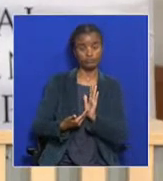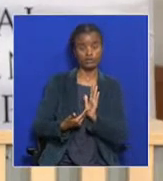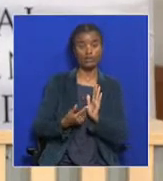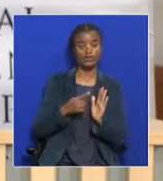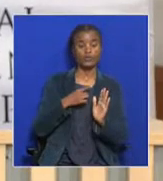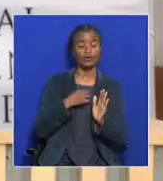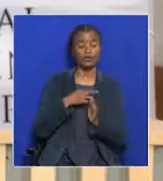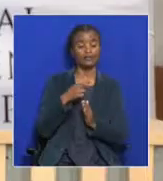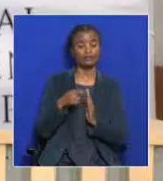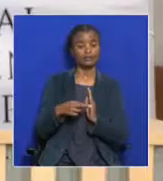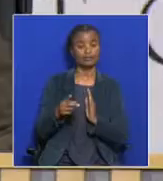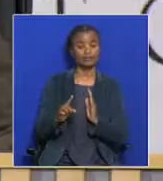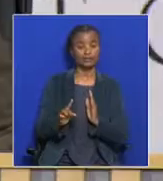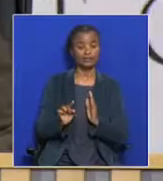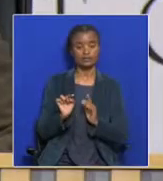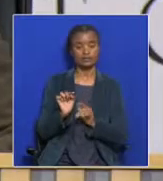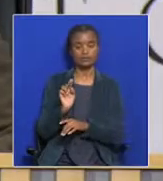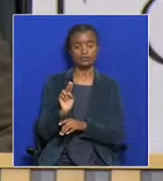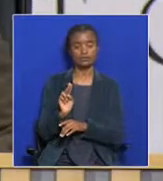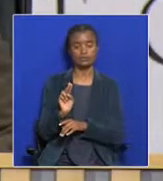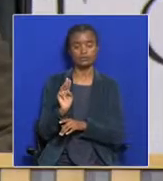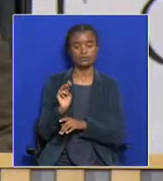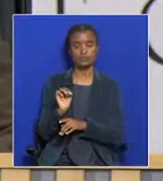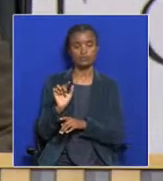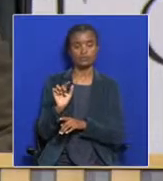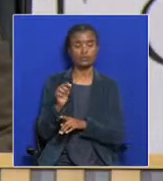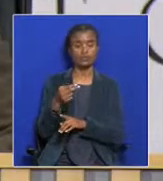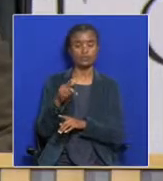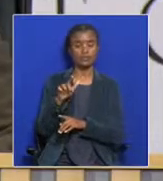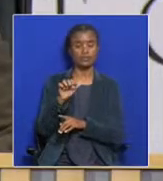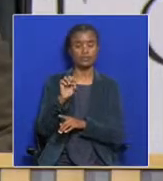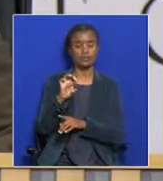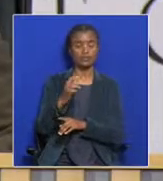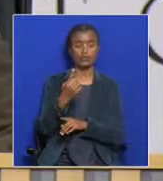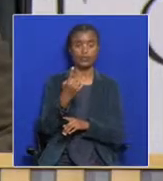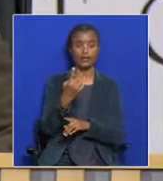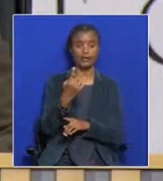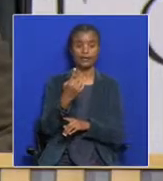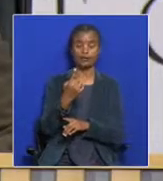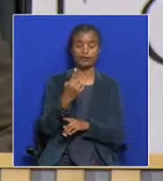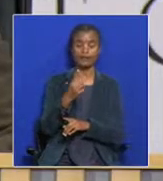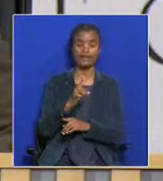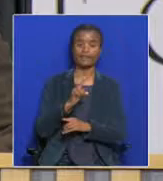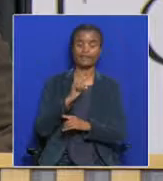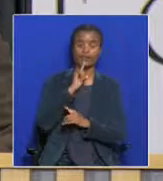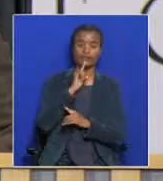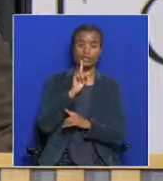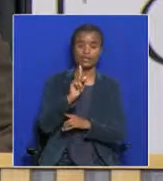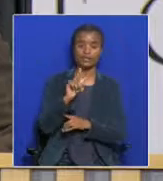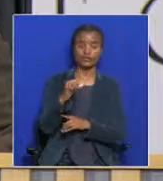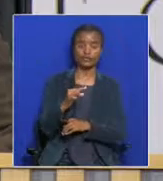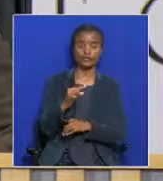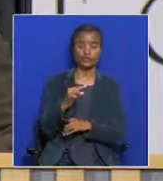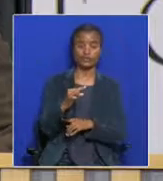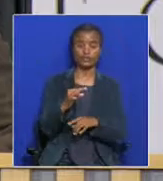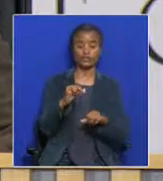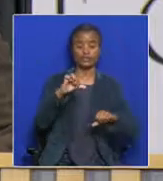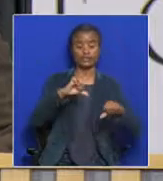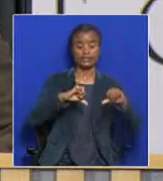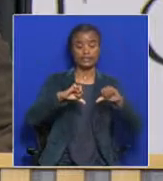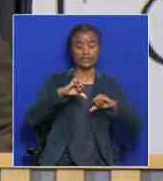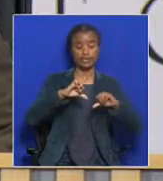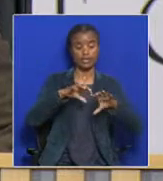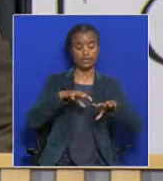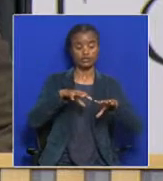Umhlali 1 ton seizure of the chemicals is not in that